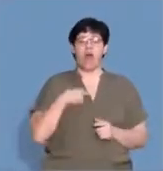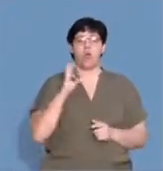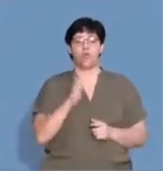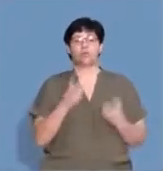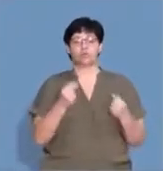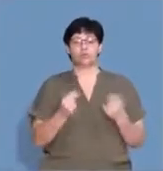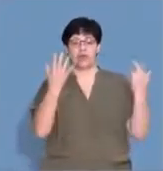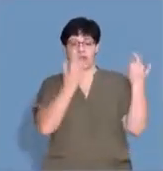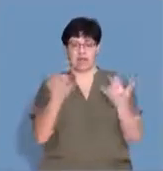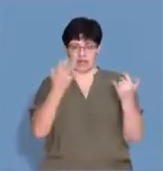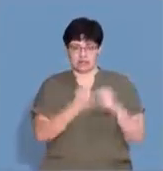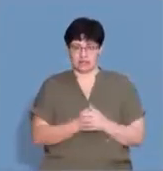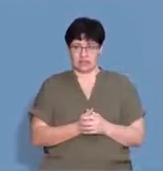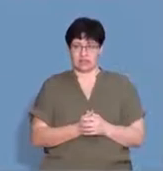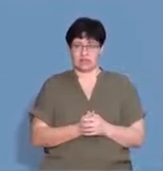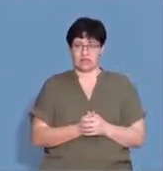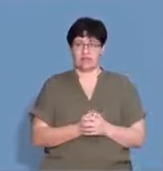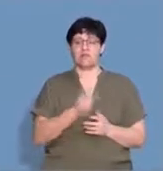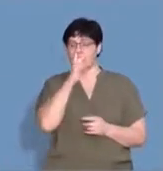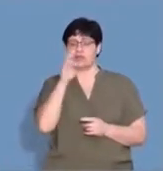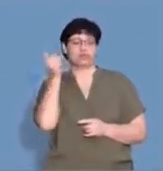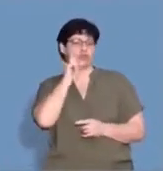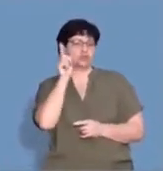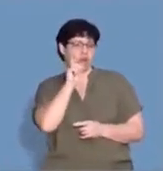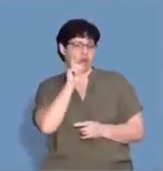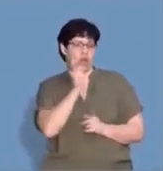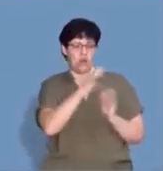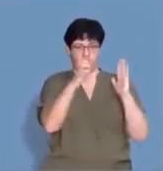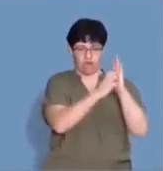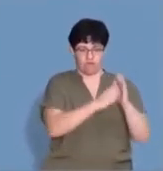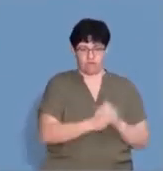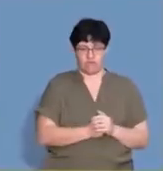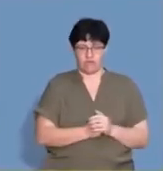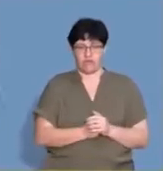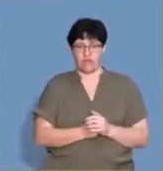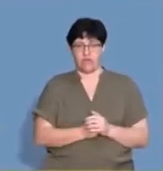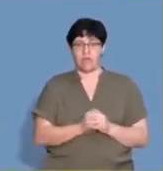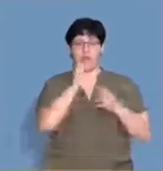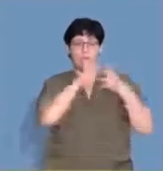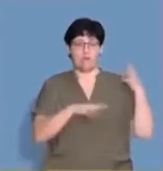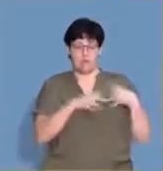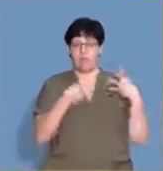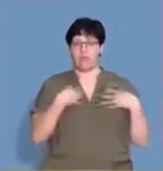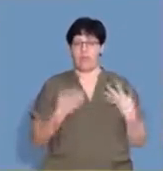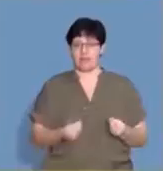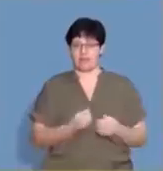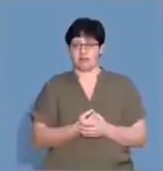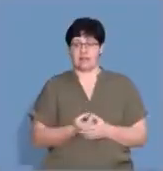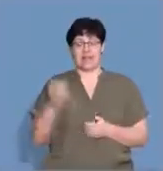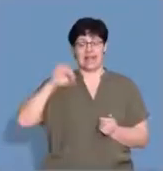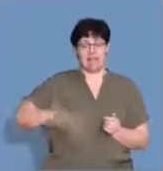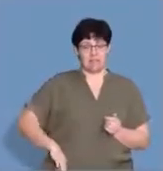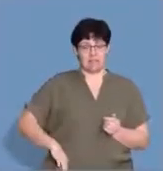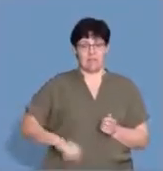this calculation, and then I'm going to check it on the graph. So my formula that I had was